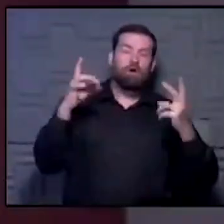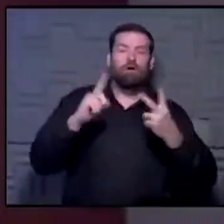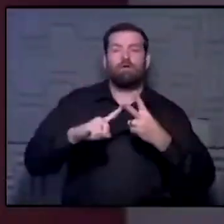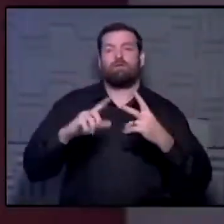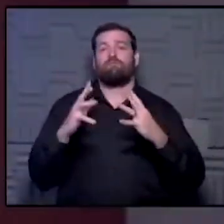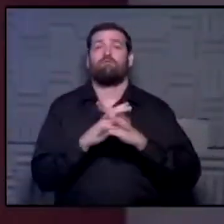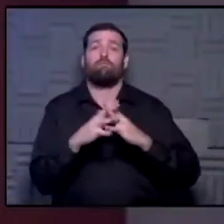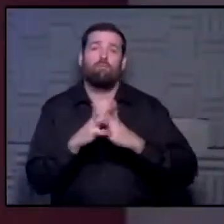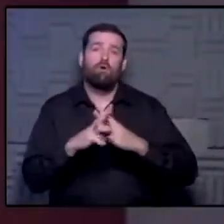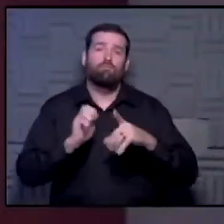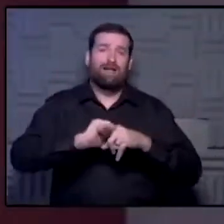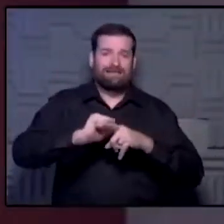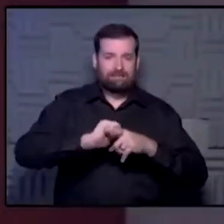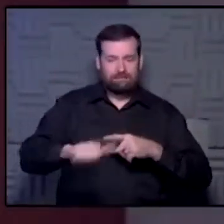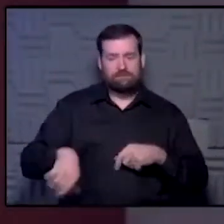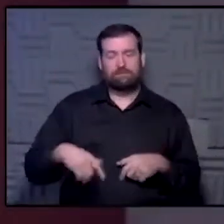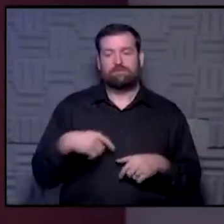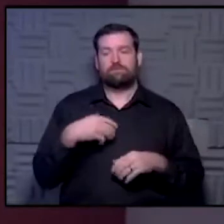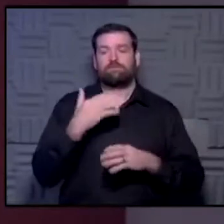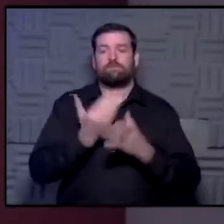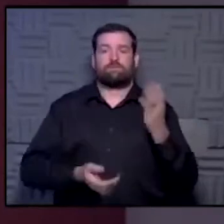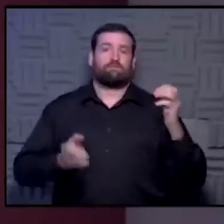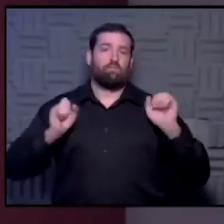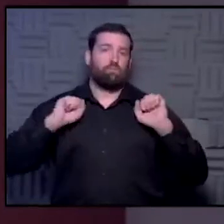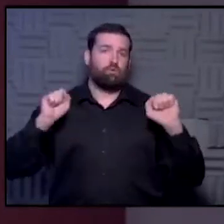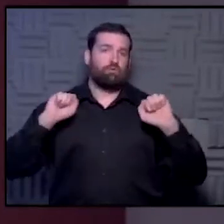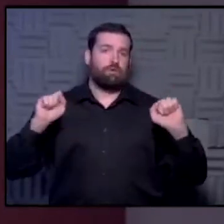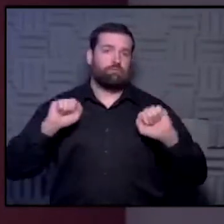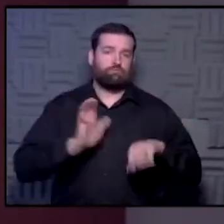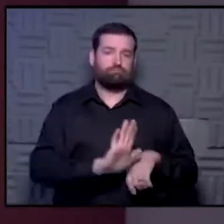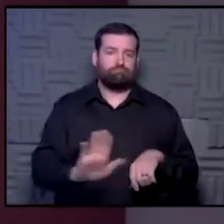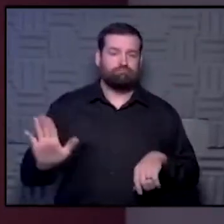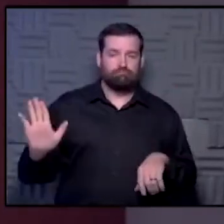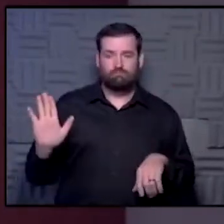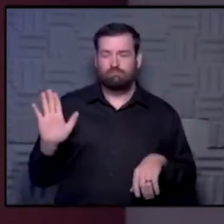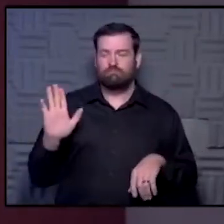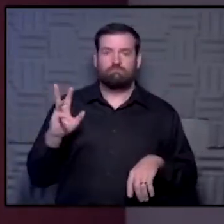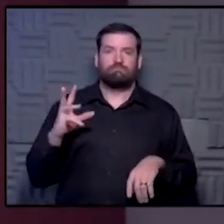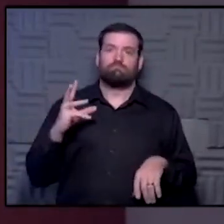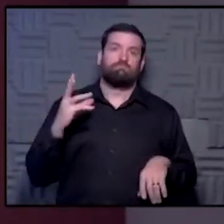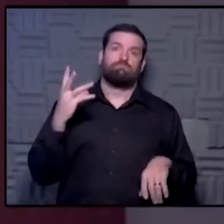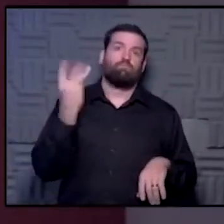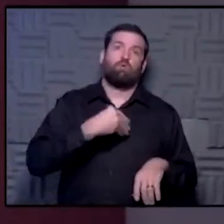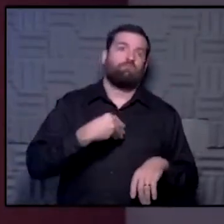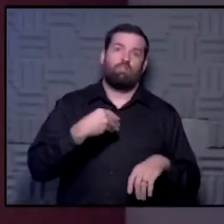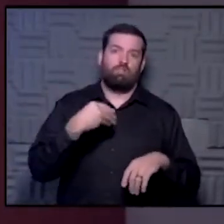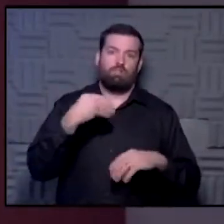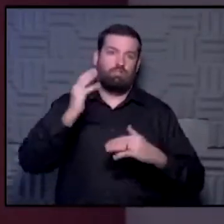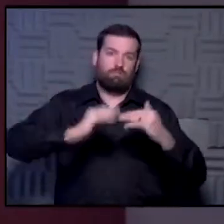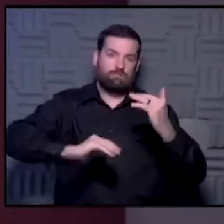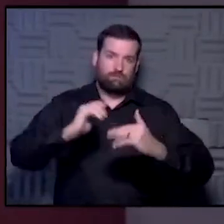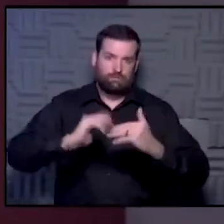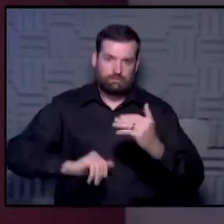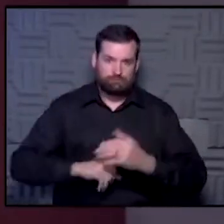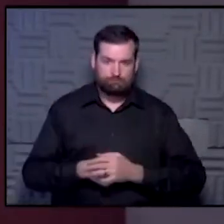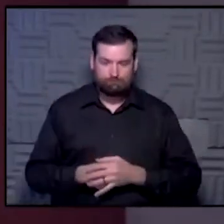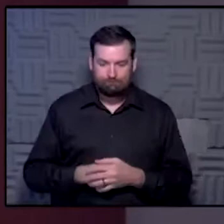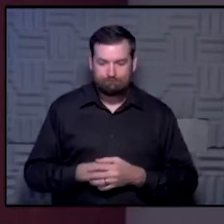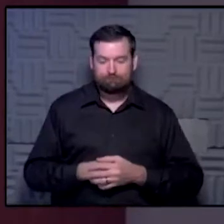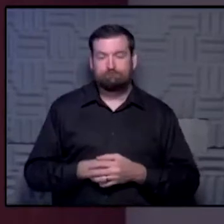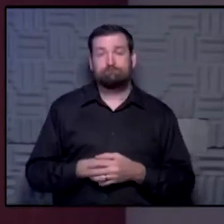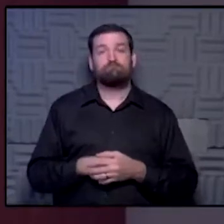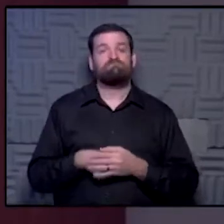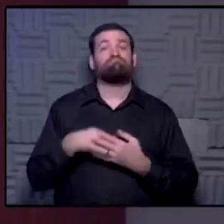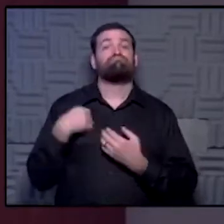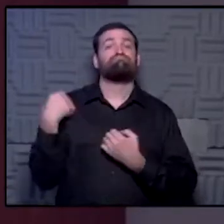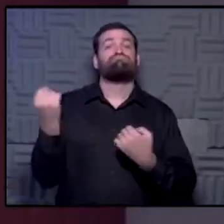football practice, and some workouts in their wonderful workout facilities. And then just